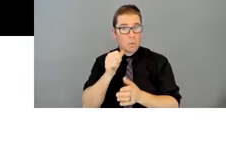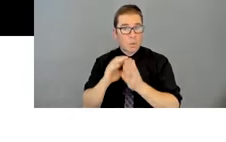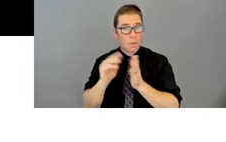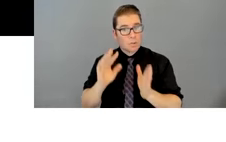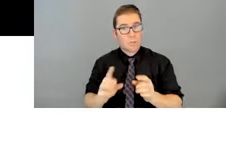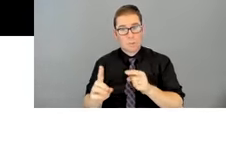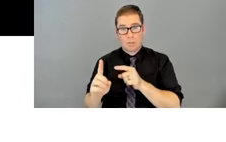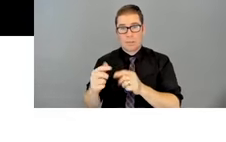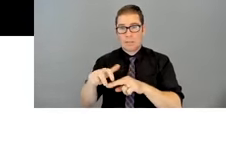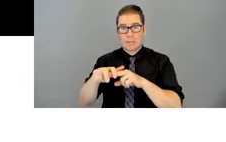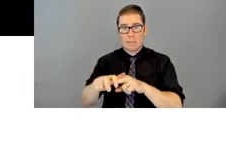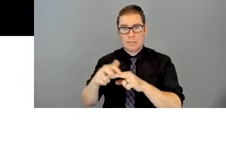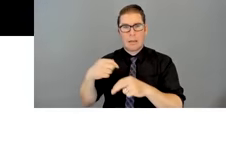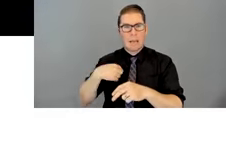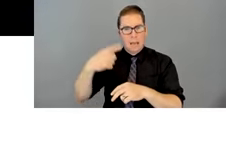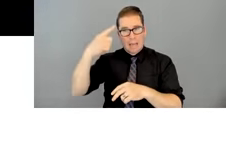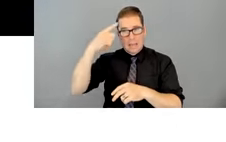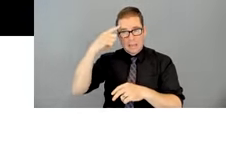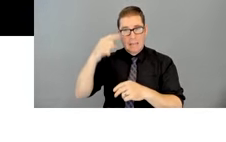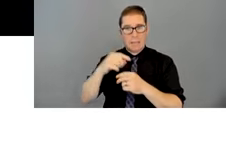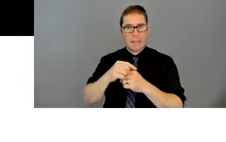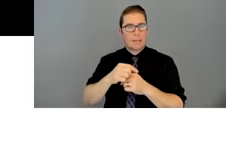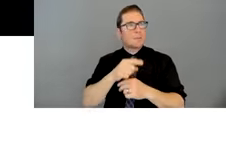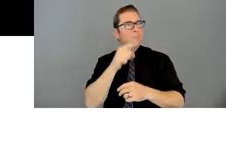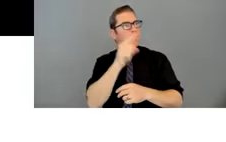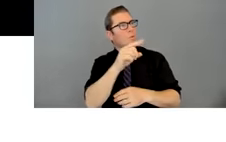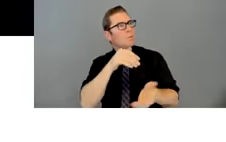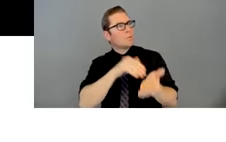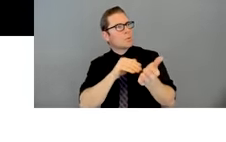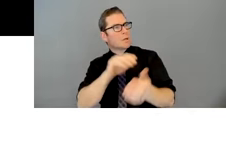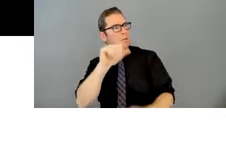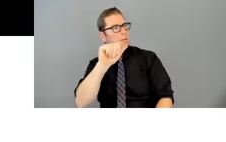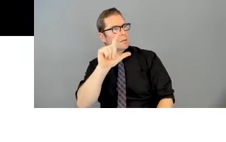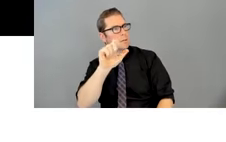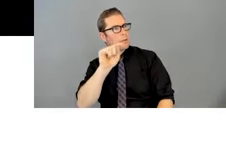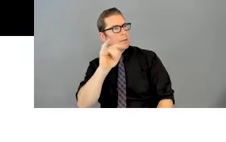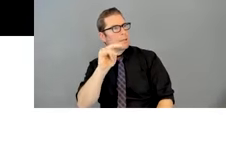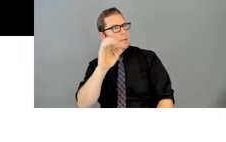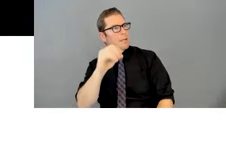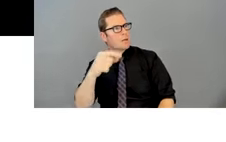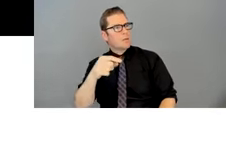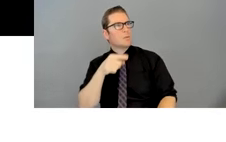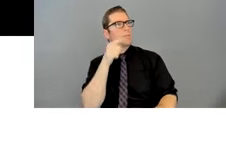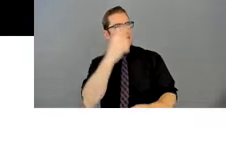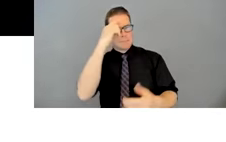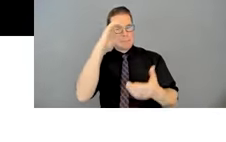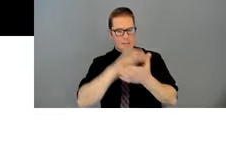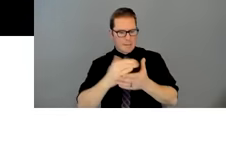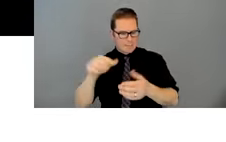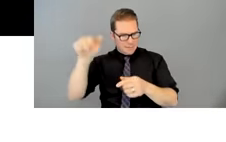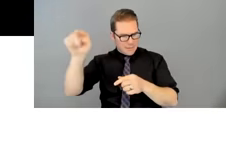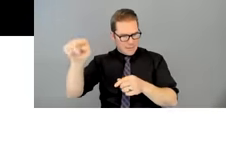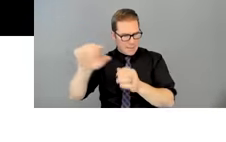think Dr. Valentino believes I can pass this class. So I'm not going to listen to him. I'm going to listen to her in my head.